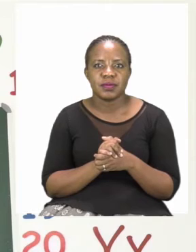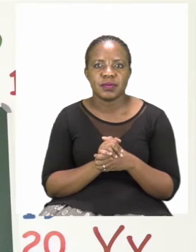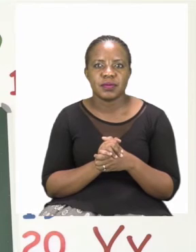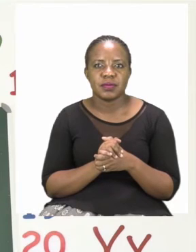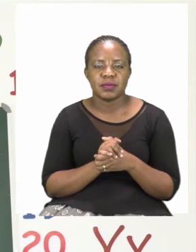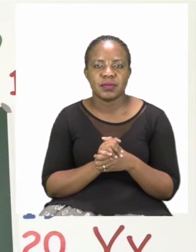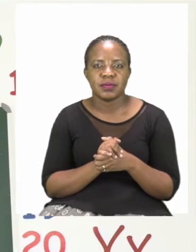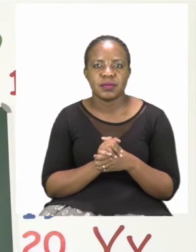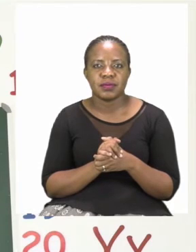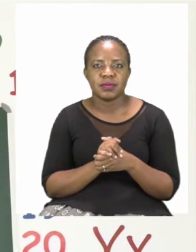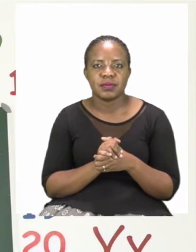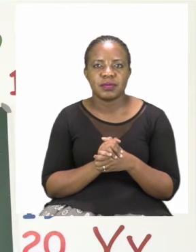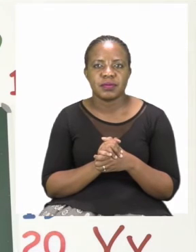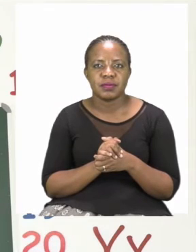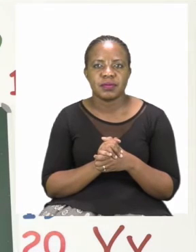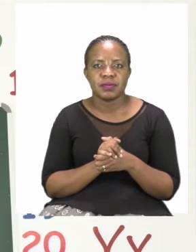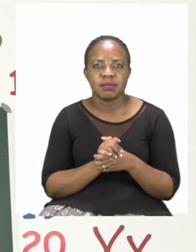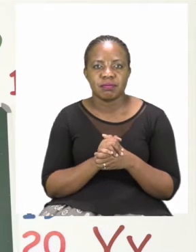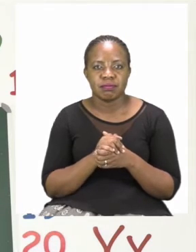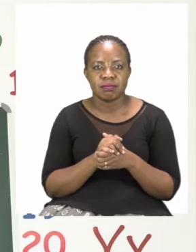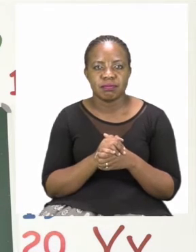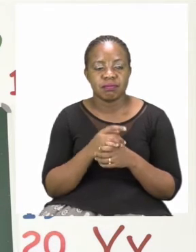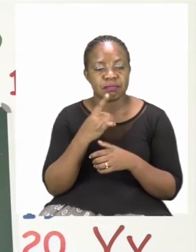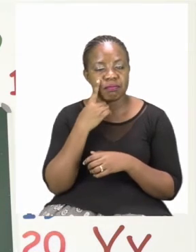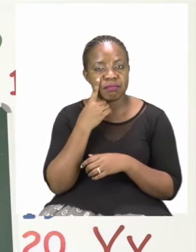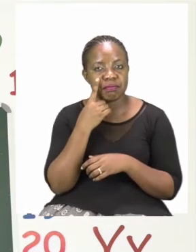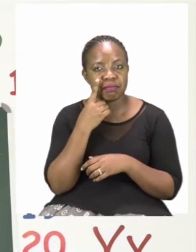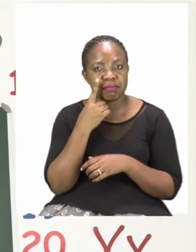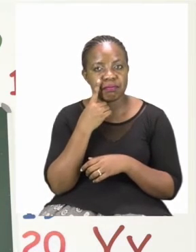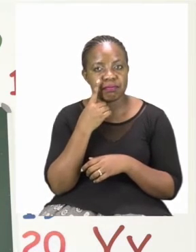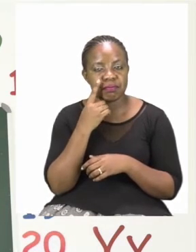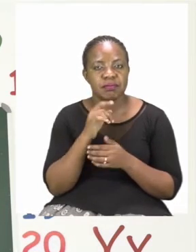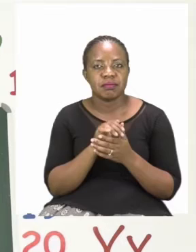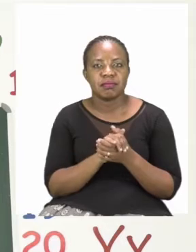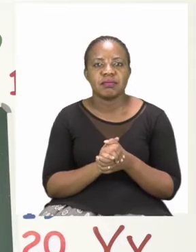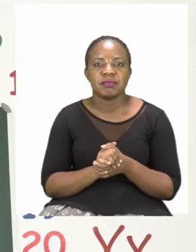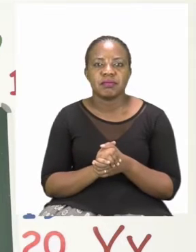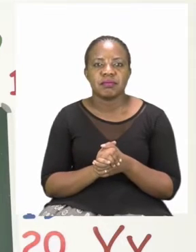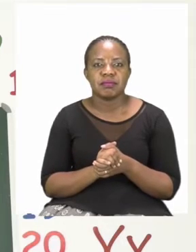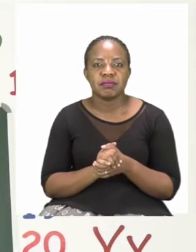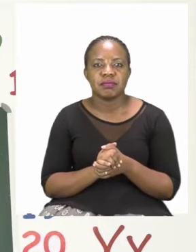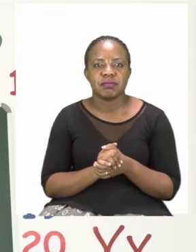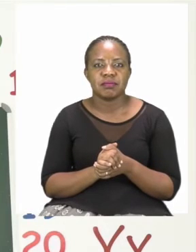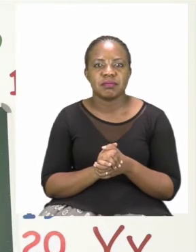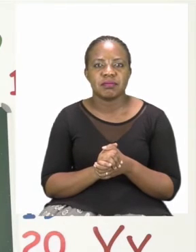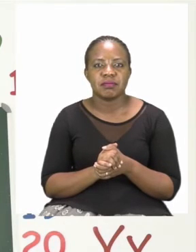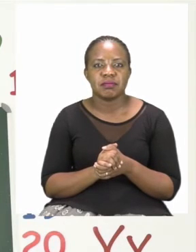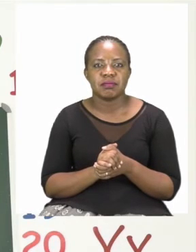mine, you start again with the first pot you started with.